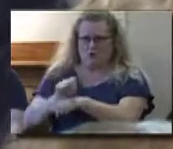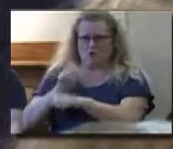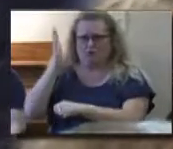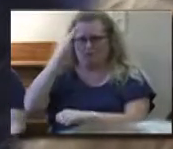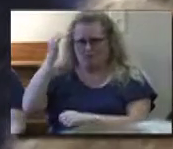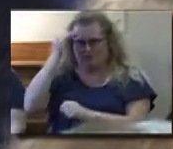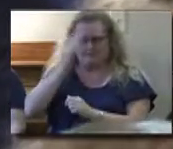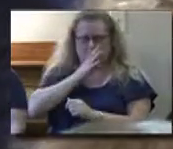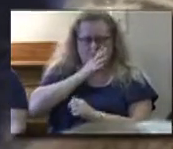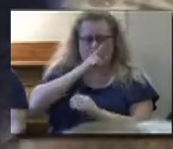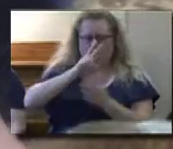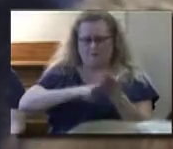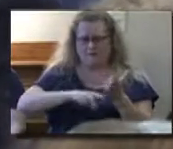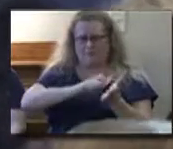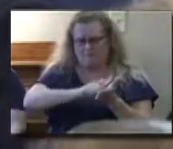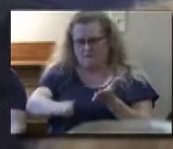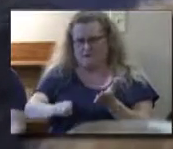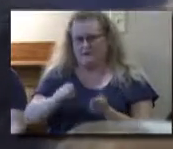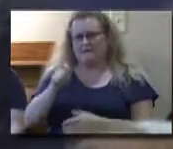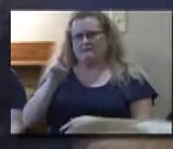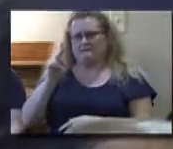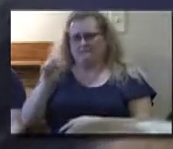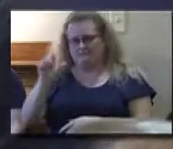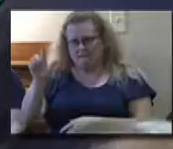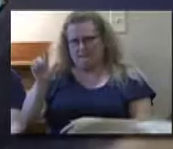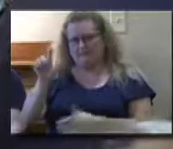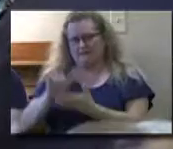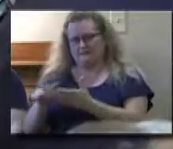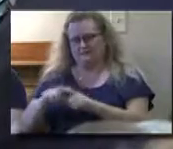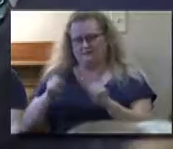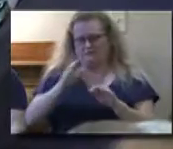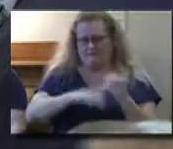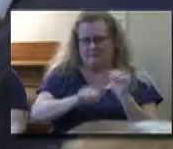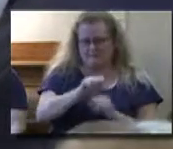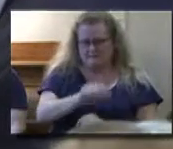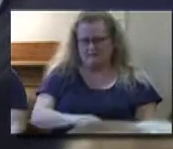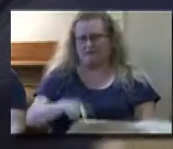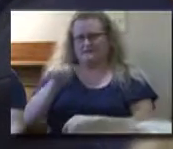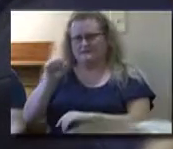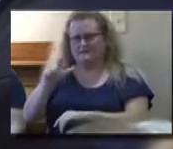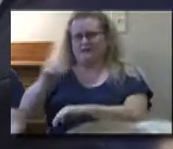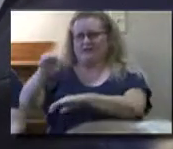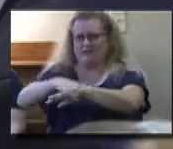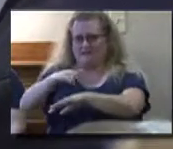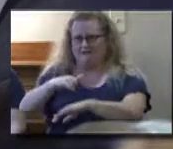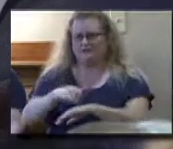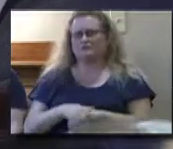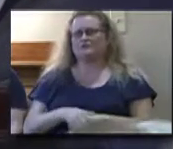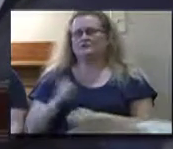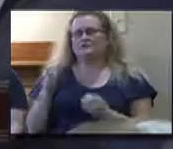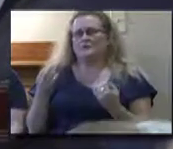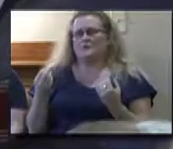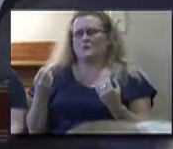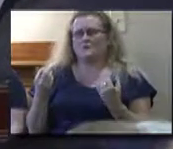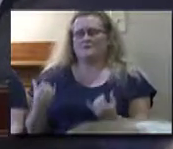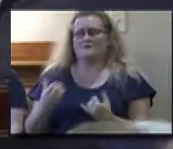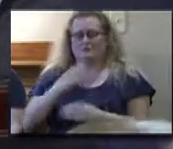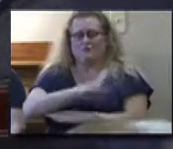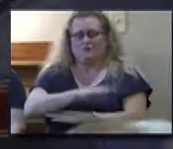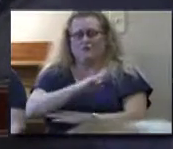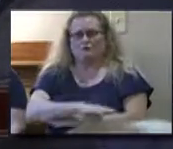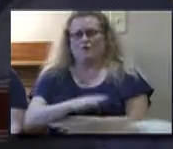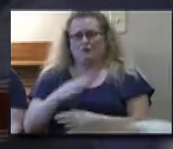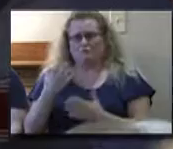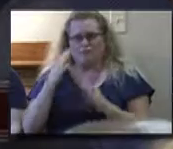reading, and writing, Korean Sign Language, which is different than ASL and English. And so tonight, or this afternoon, we're